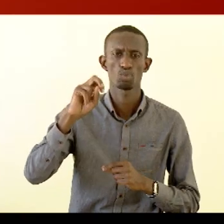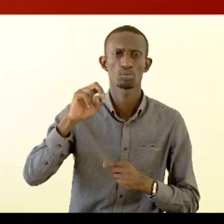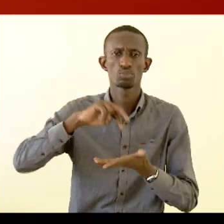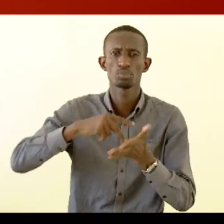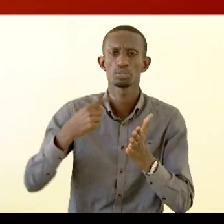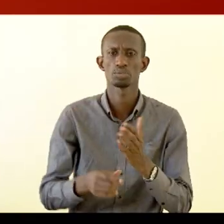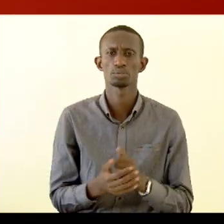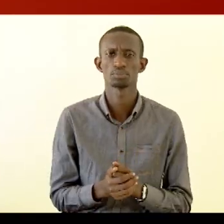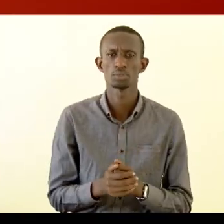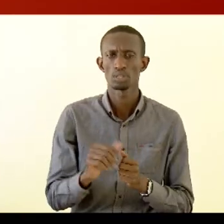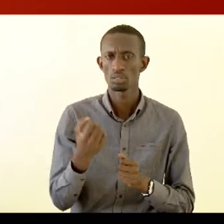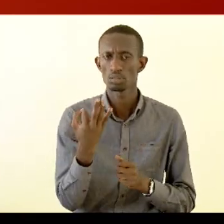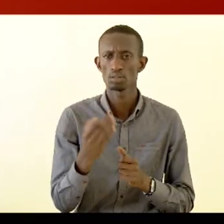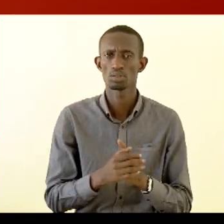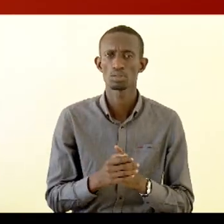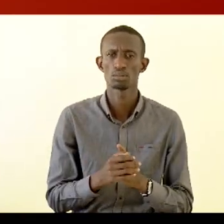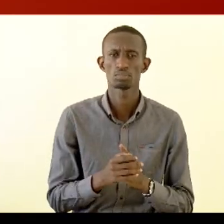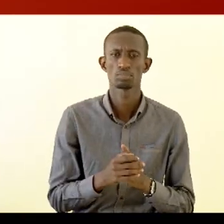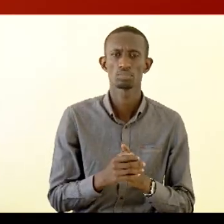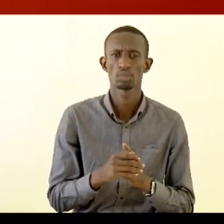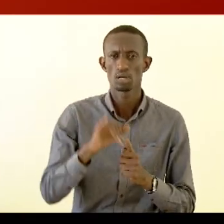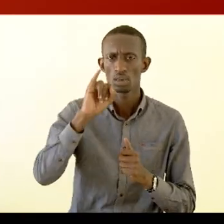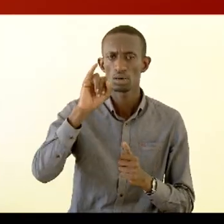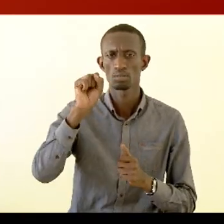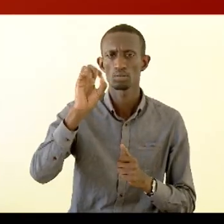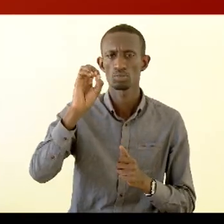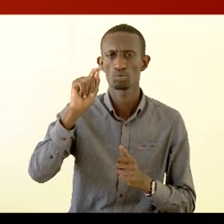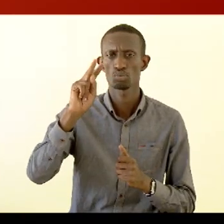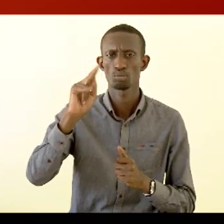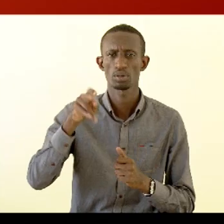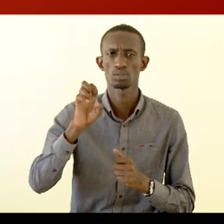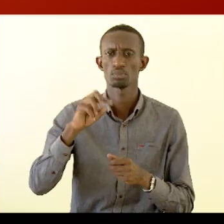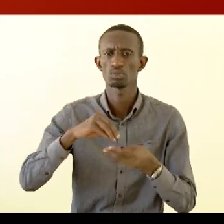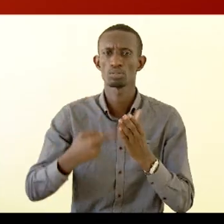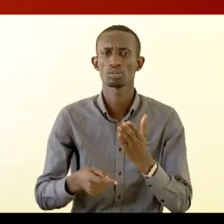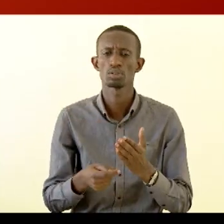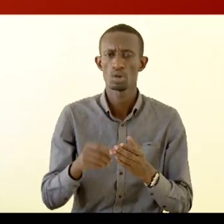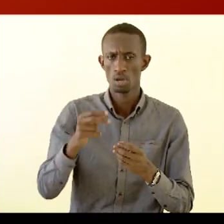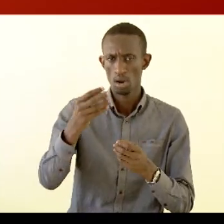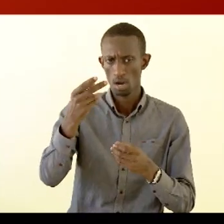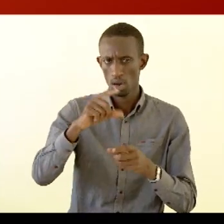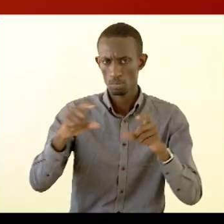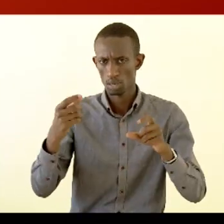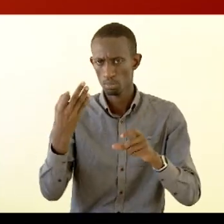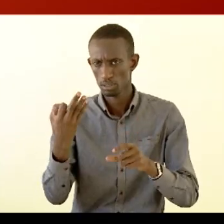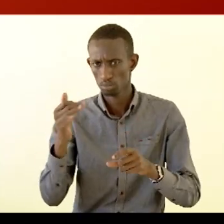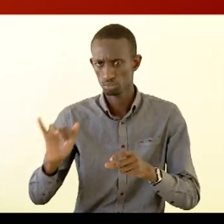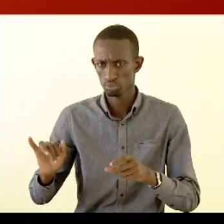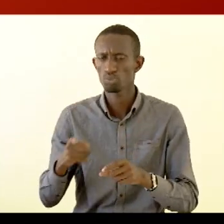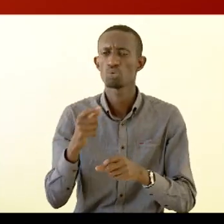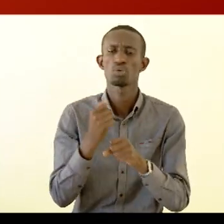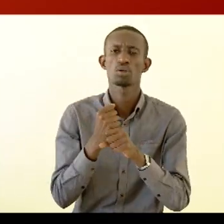elements, atomic number, and molecules will be done as a homework. You have some seconds to